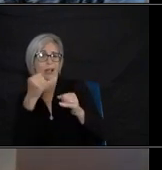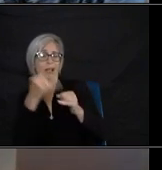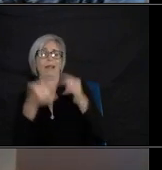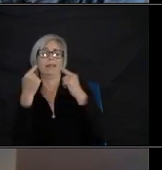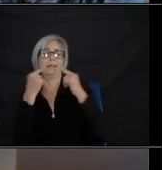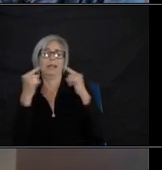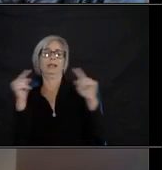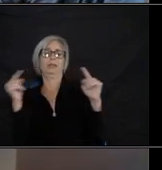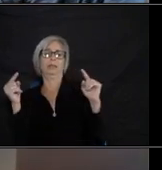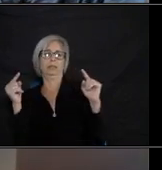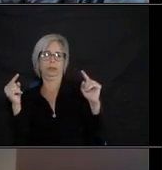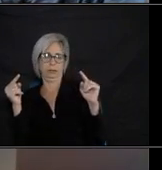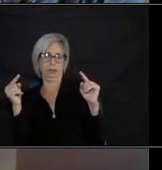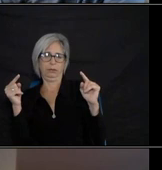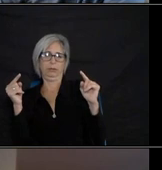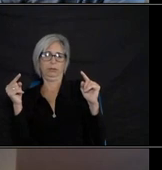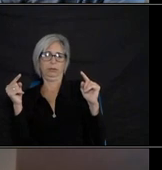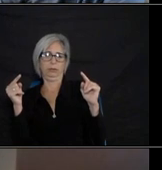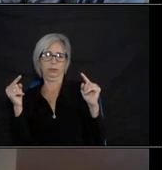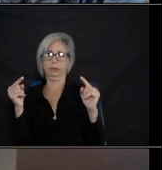announcement?